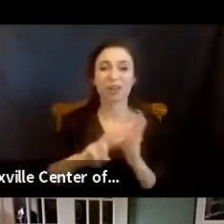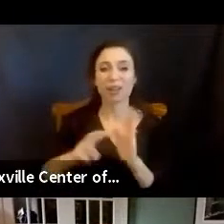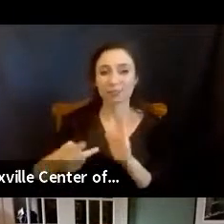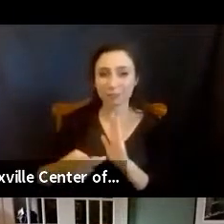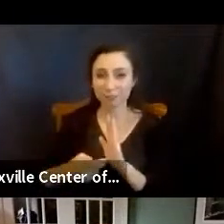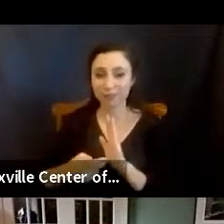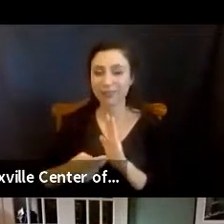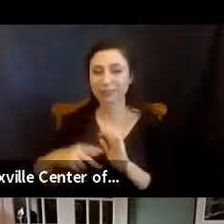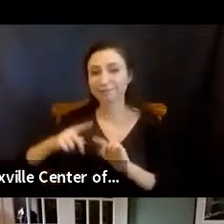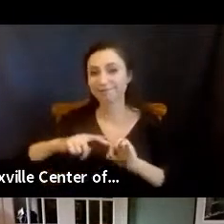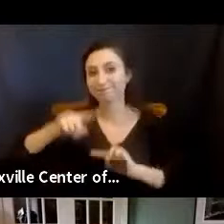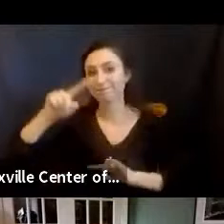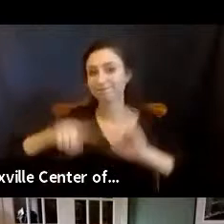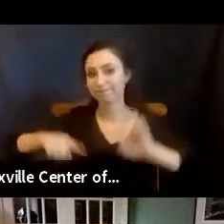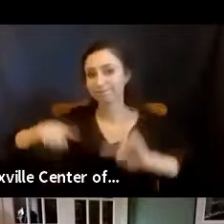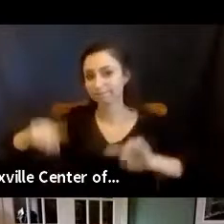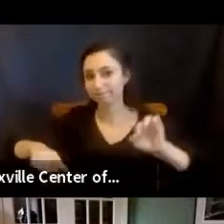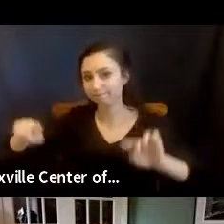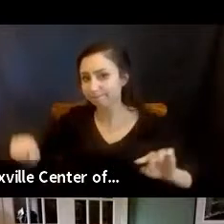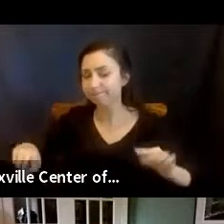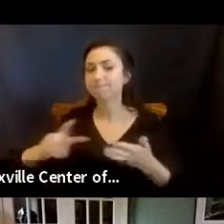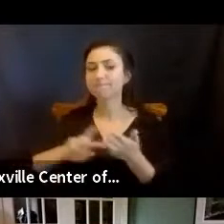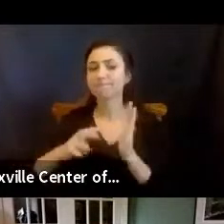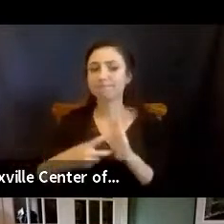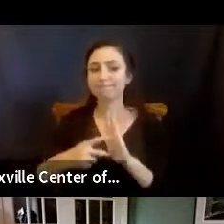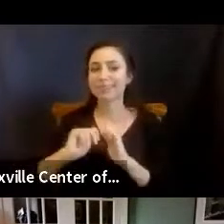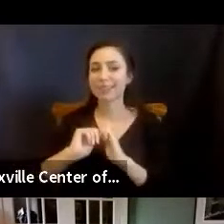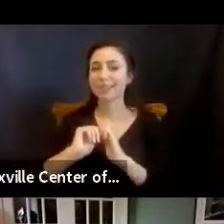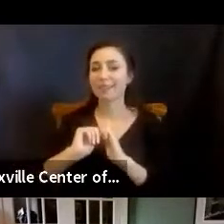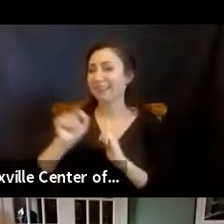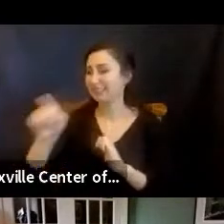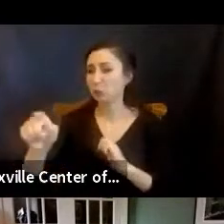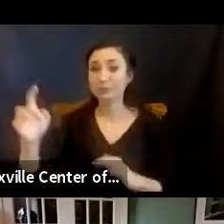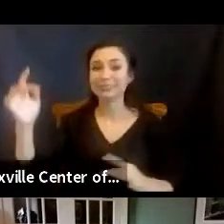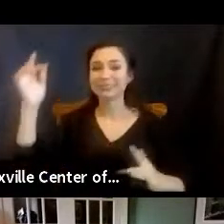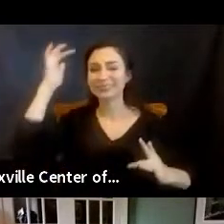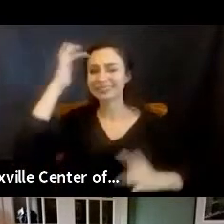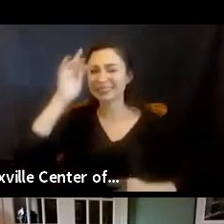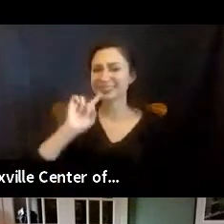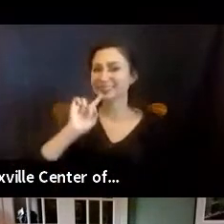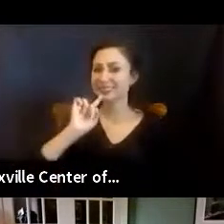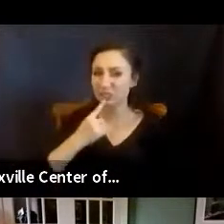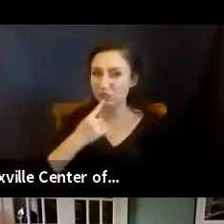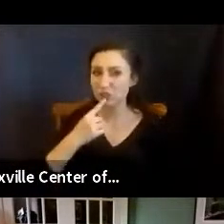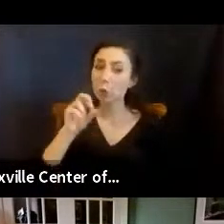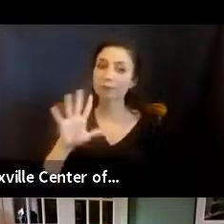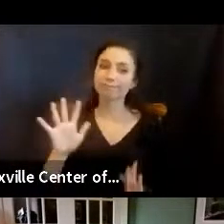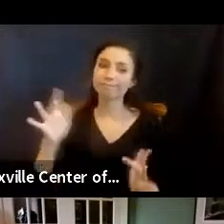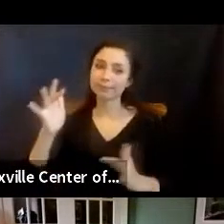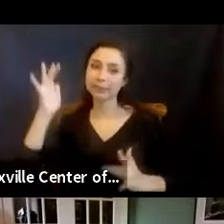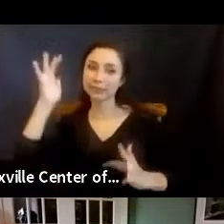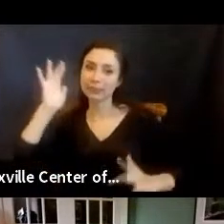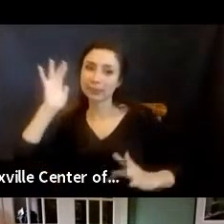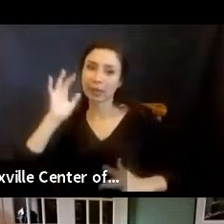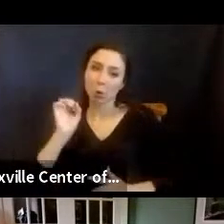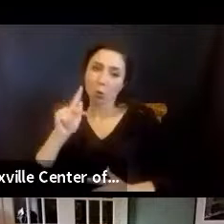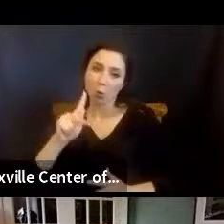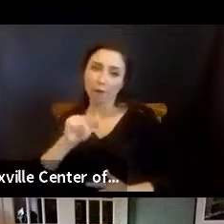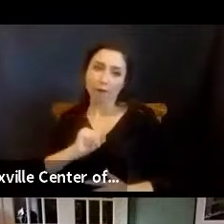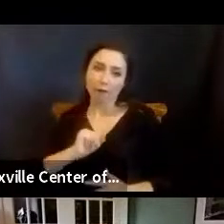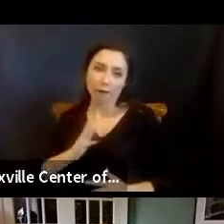virulence of it, or how sick those people will get, and more from my